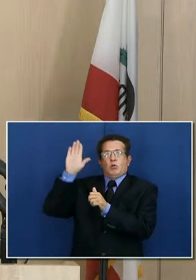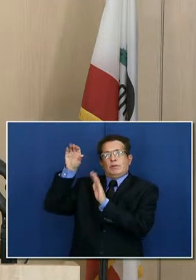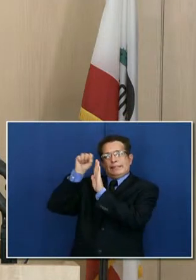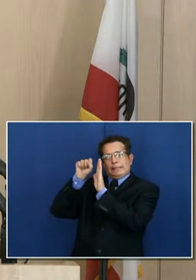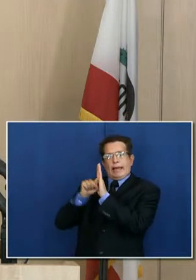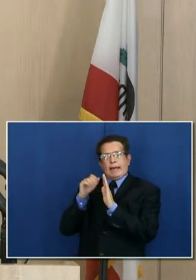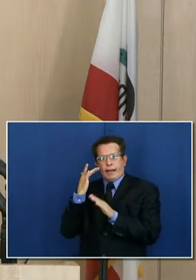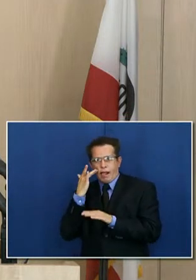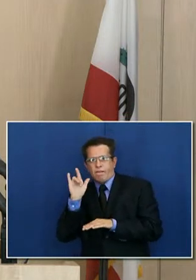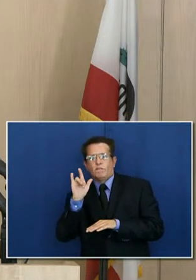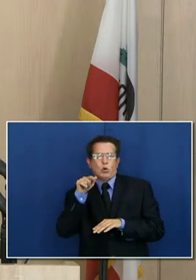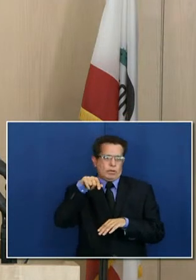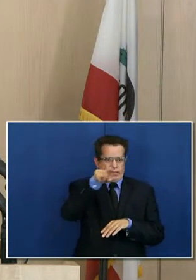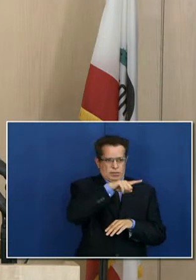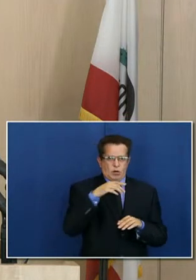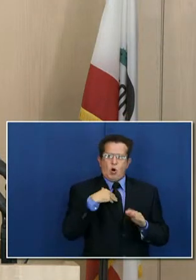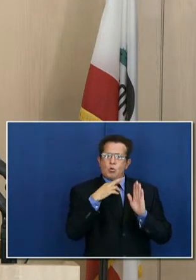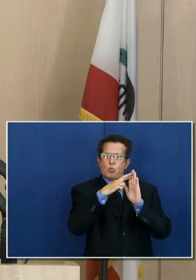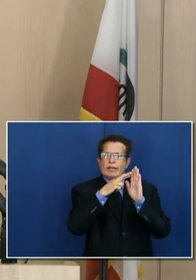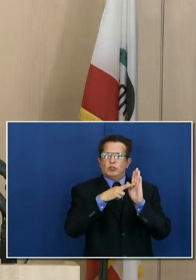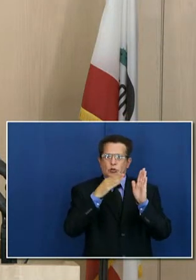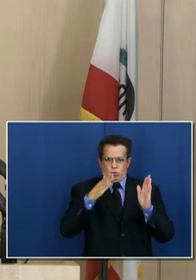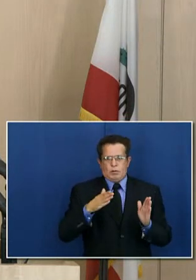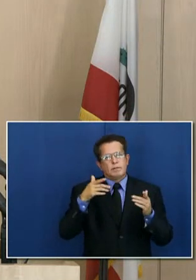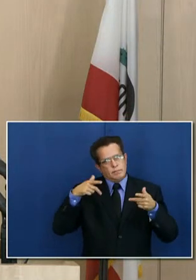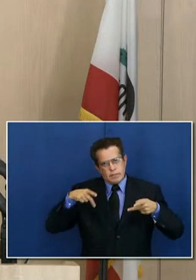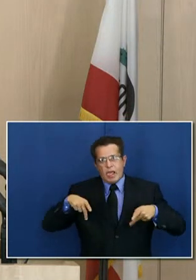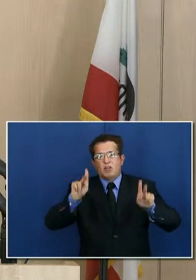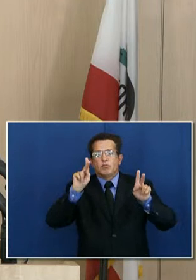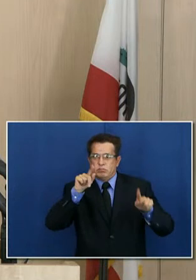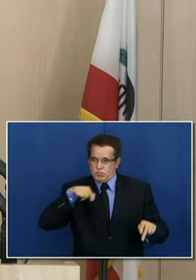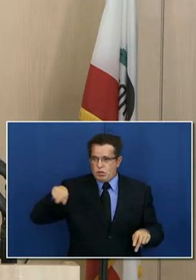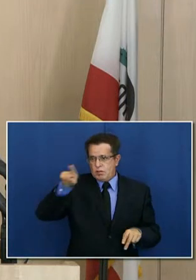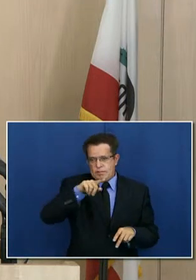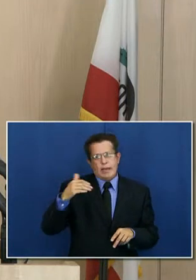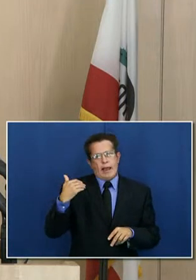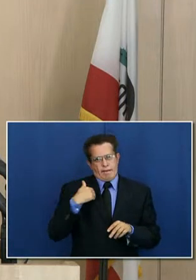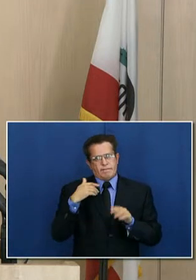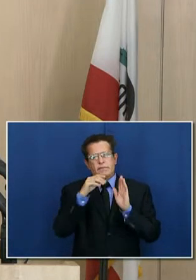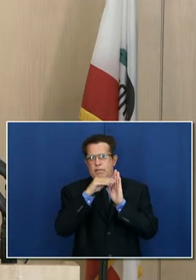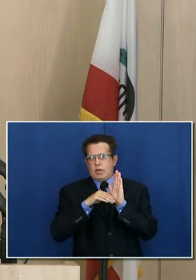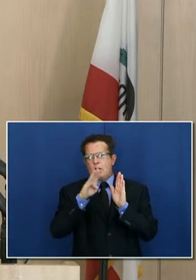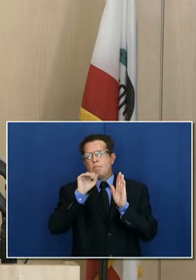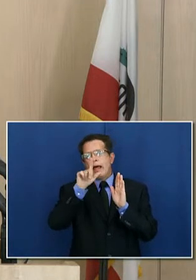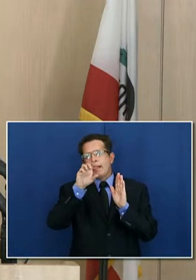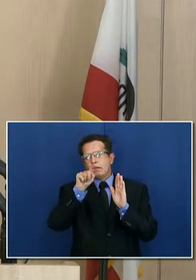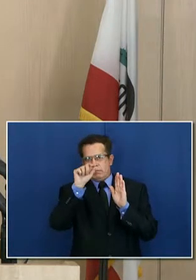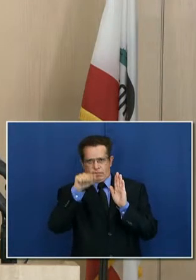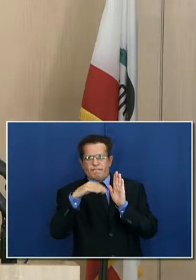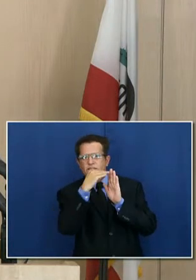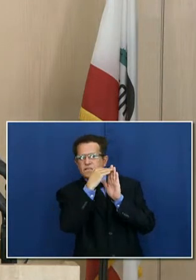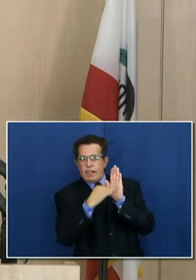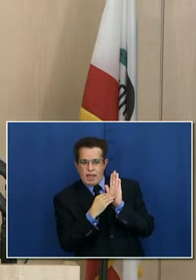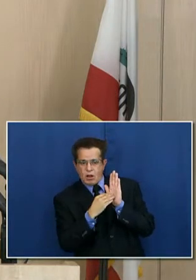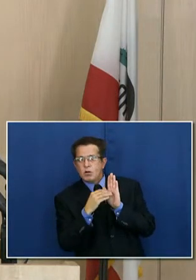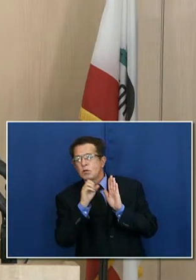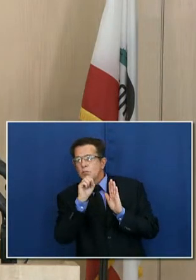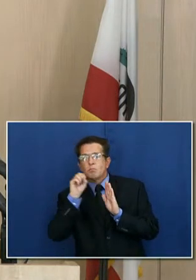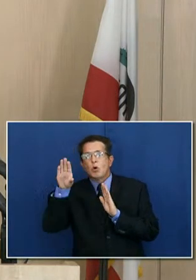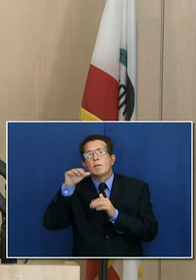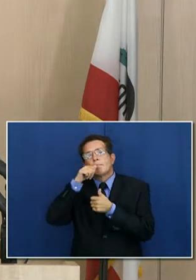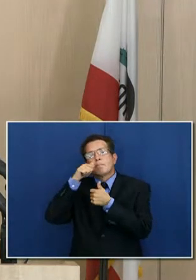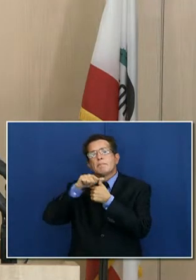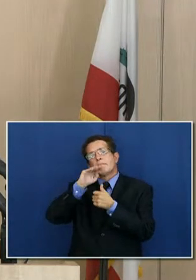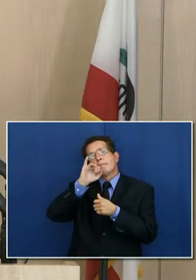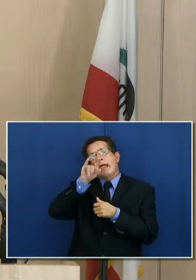and our registrar in providing every eligible voter an absentee ballot with postage paid. You can fill it out, drop it in the mailbox, your